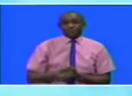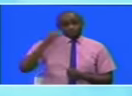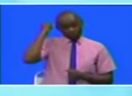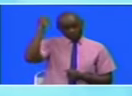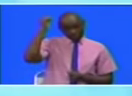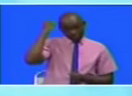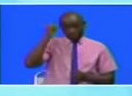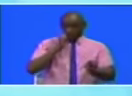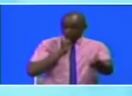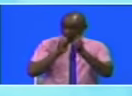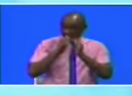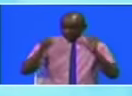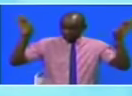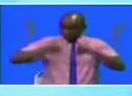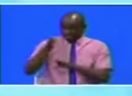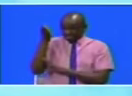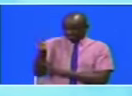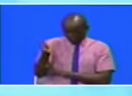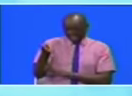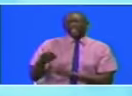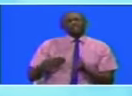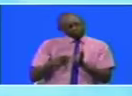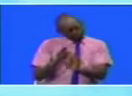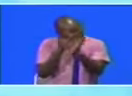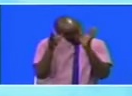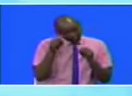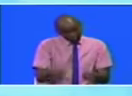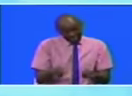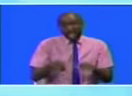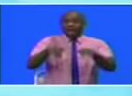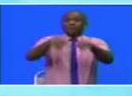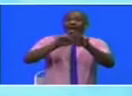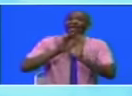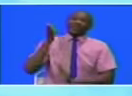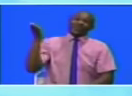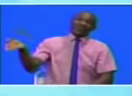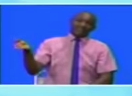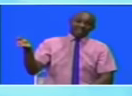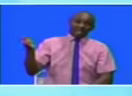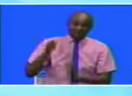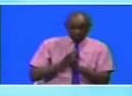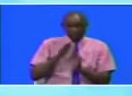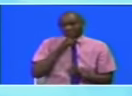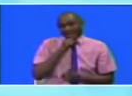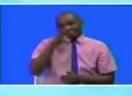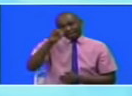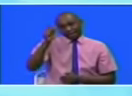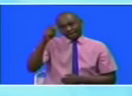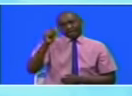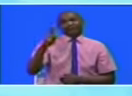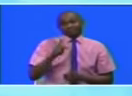Political competition in the Rift Valley took center stage today at the burial of the late veteran politician Mark